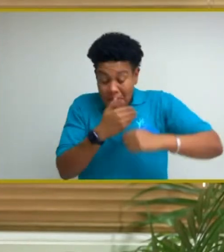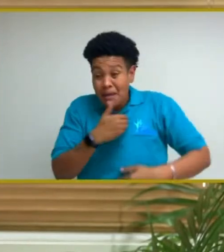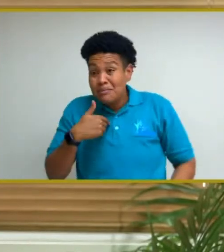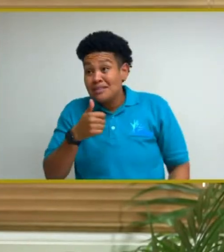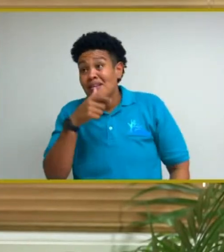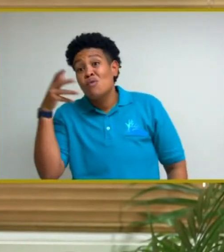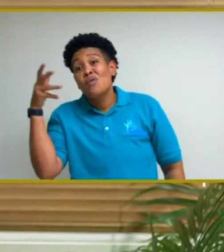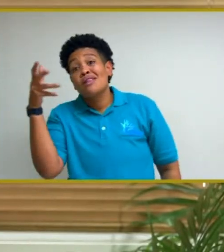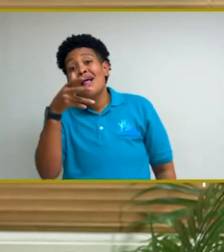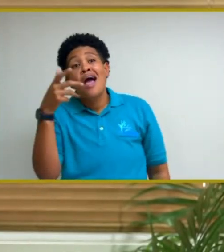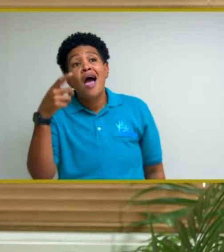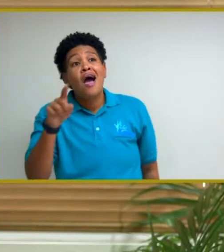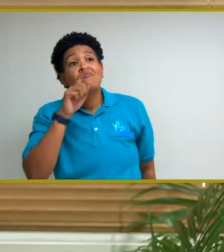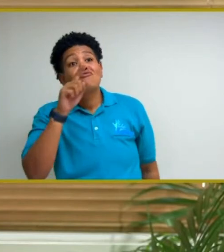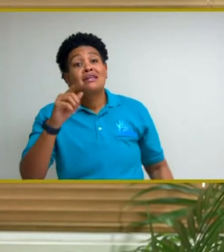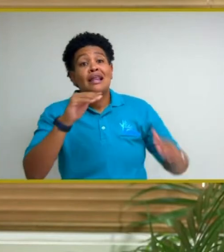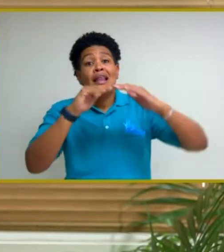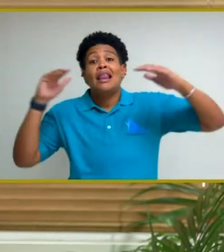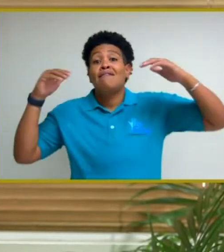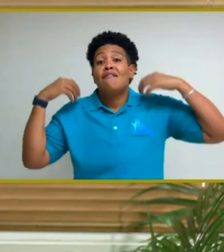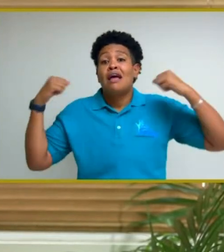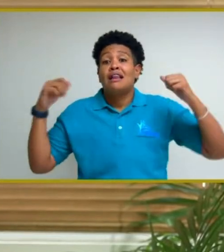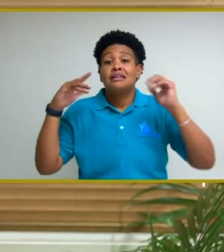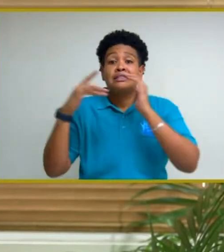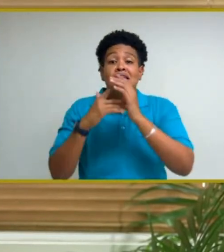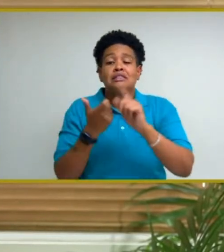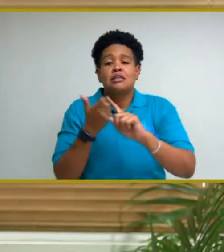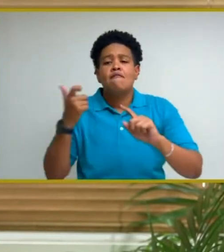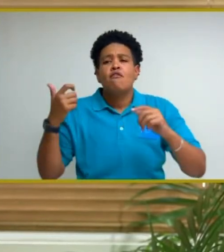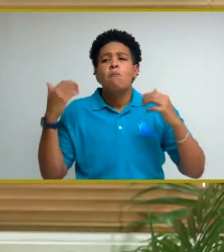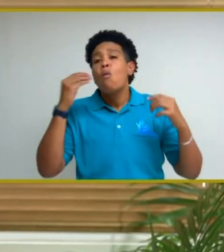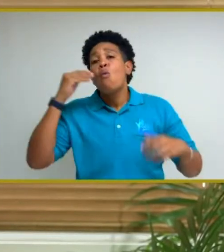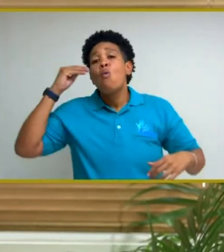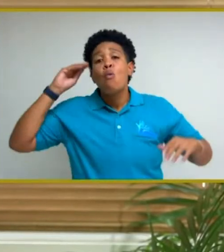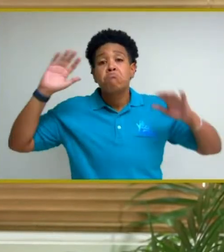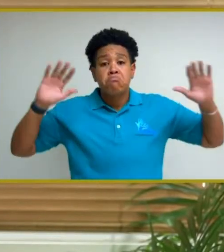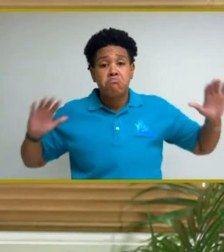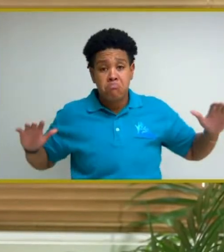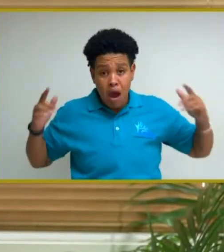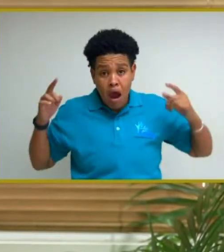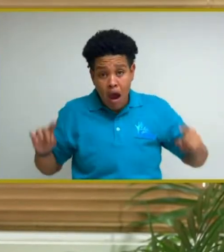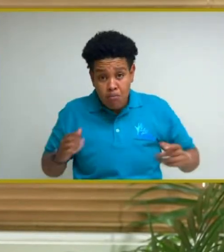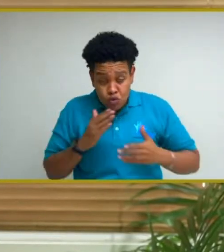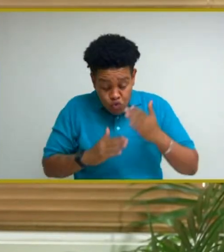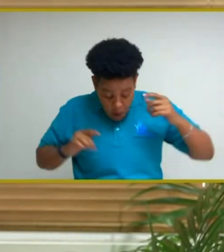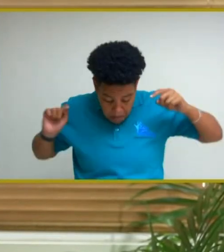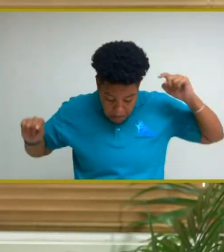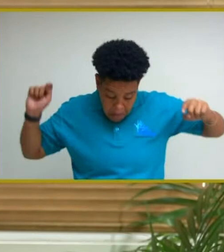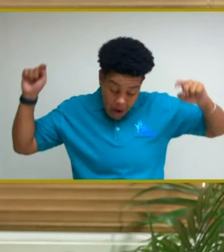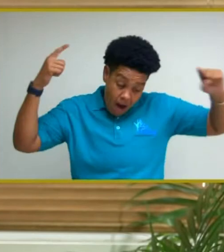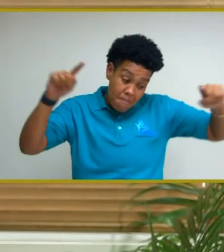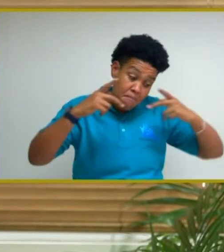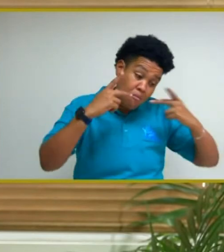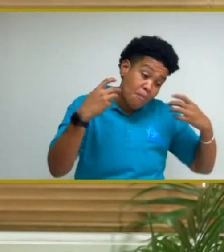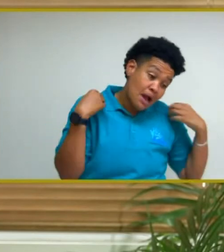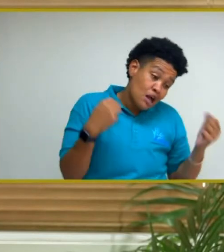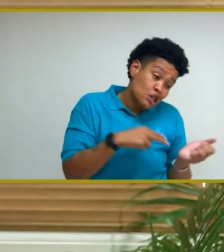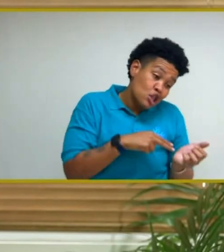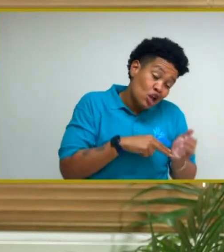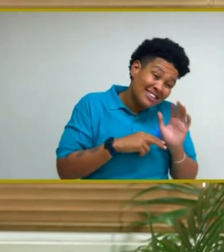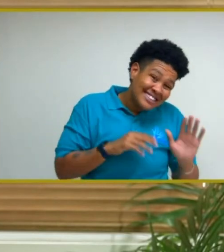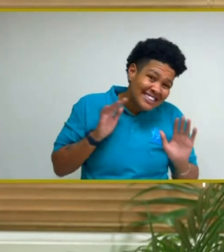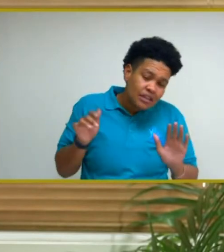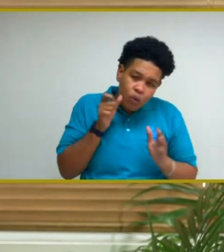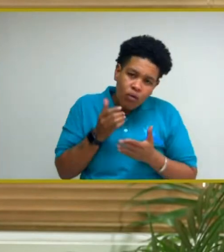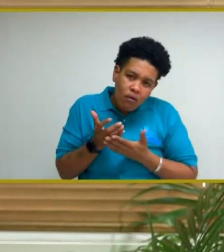the field from the level of the health center, actually from the level of homes in some instances, the public health nurse and others who collect